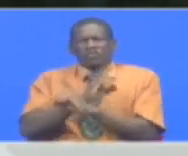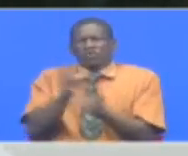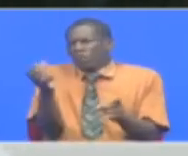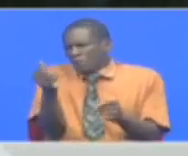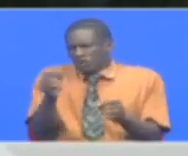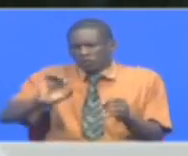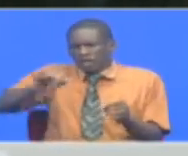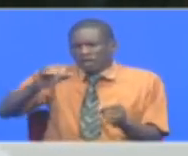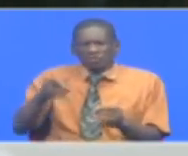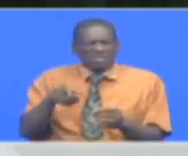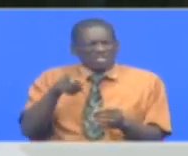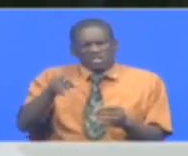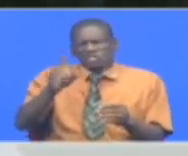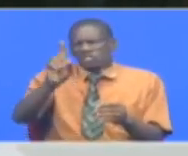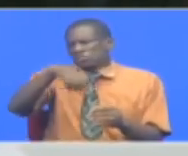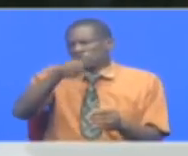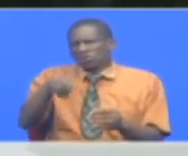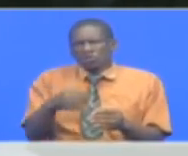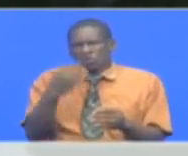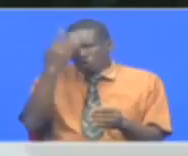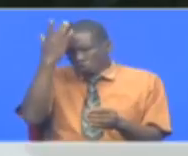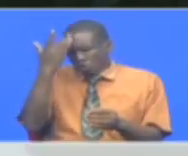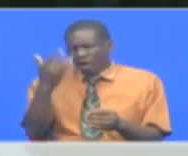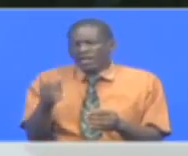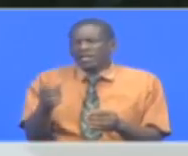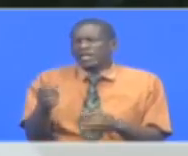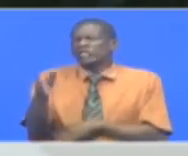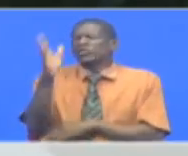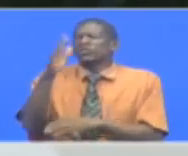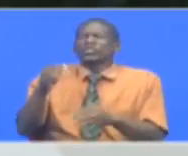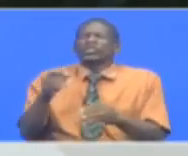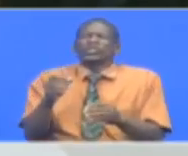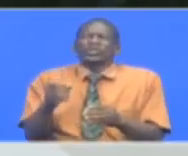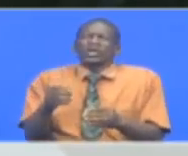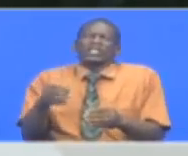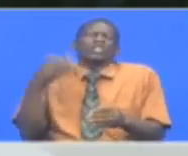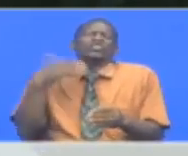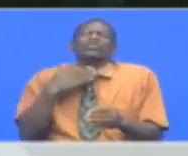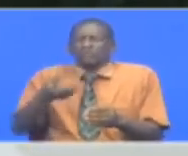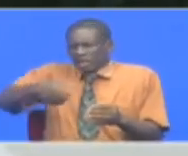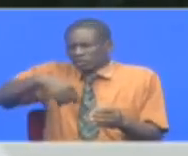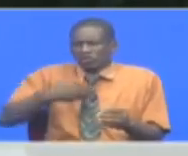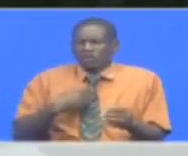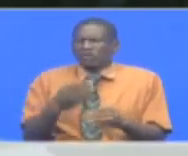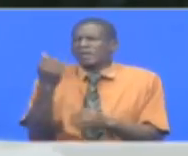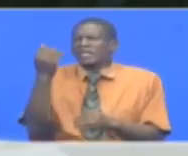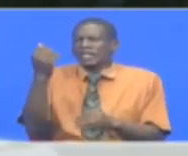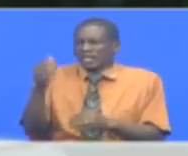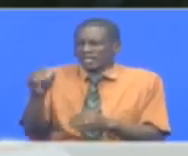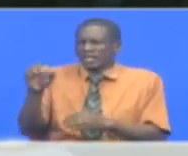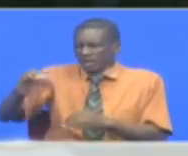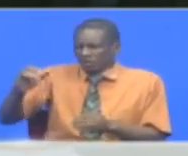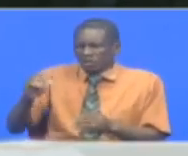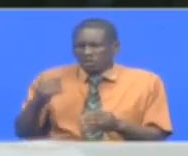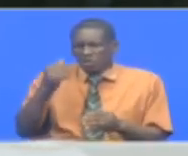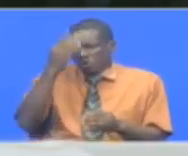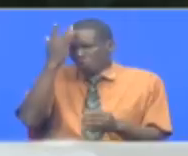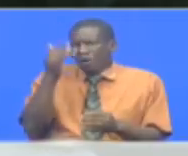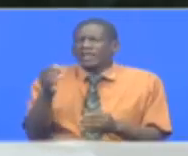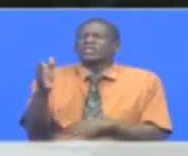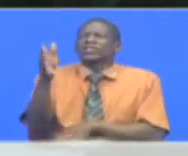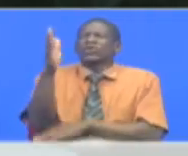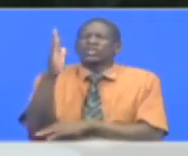be correct. Why would God not want us to have money in the counties? Why would God not want us to have, in terms